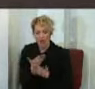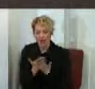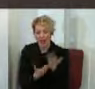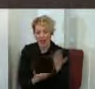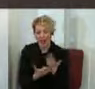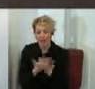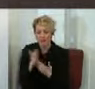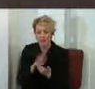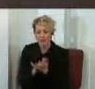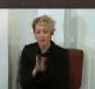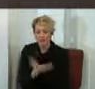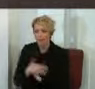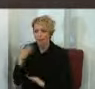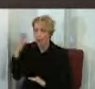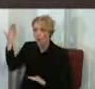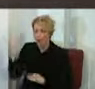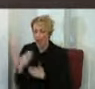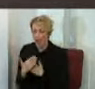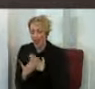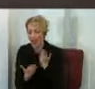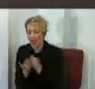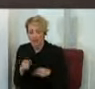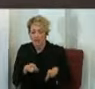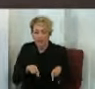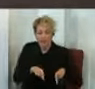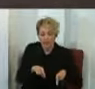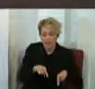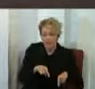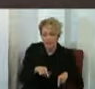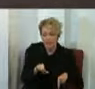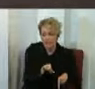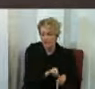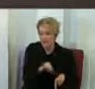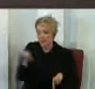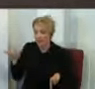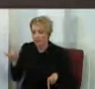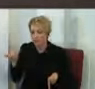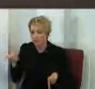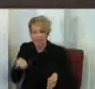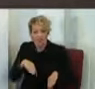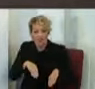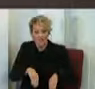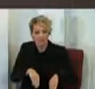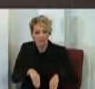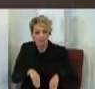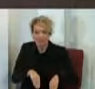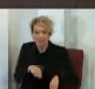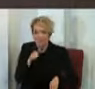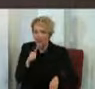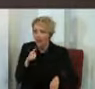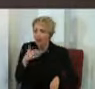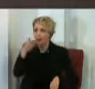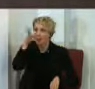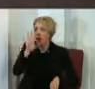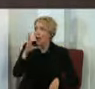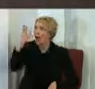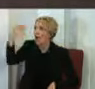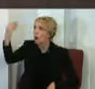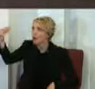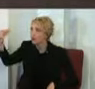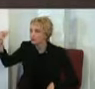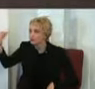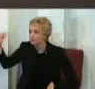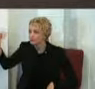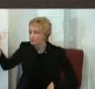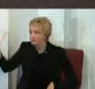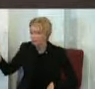hands, our legs are God's legs, our feet are God's legs, but they are not the God that is out there.